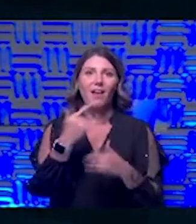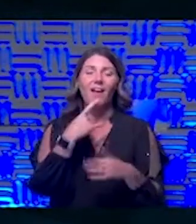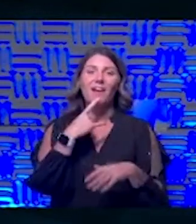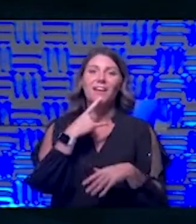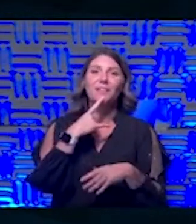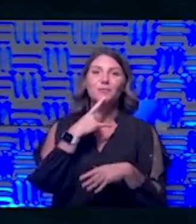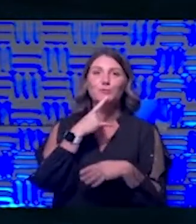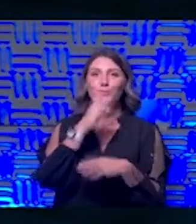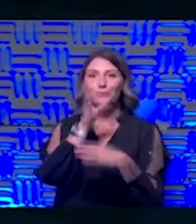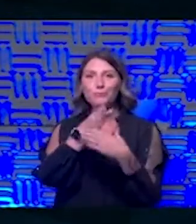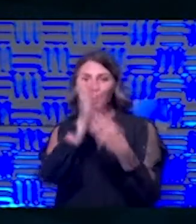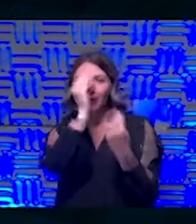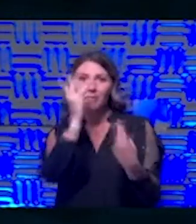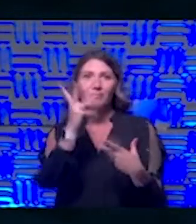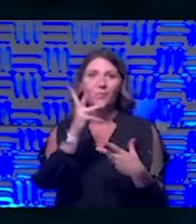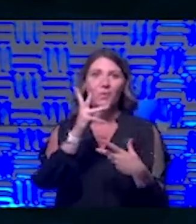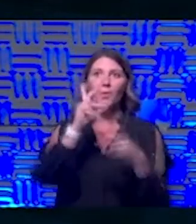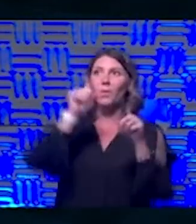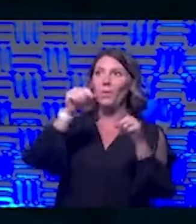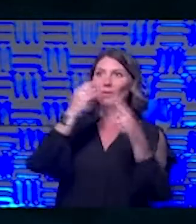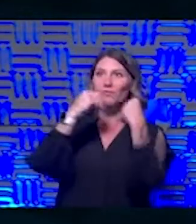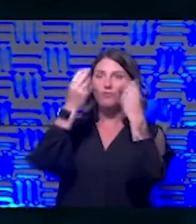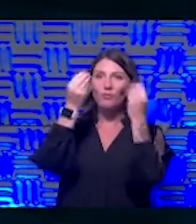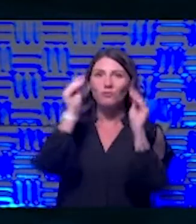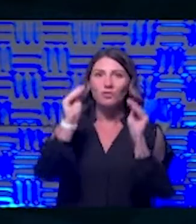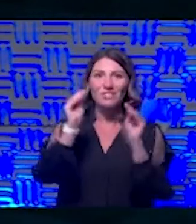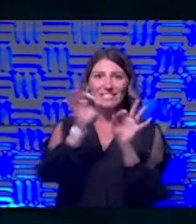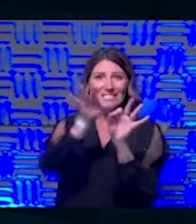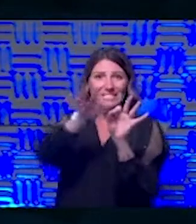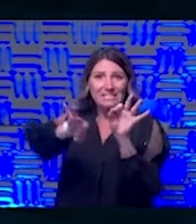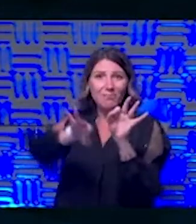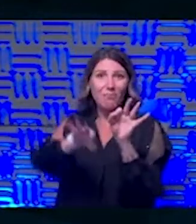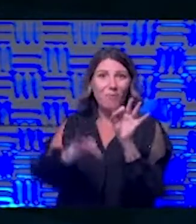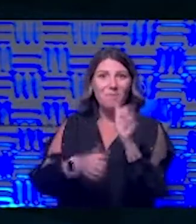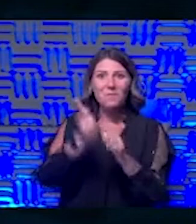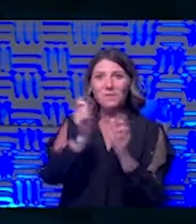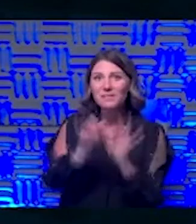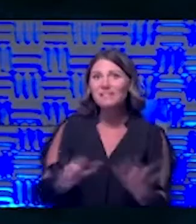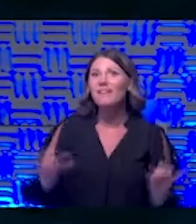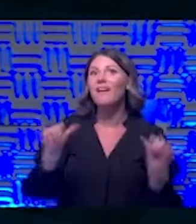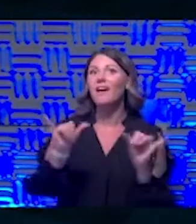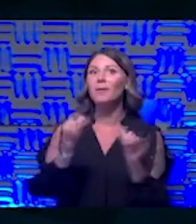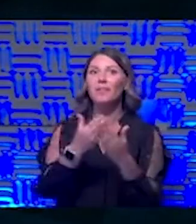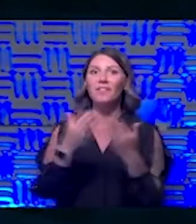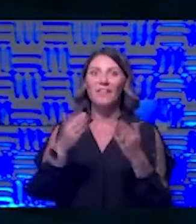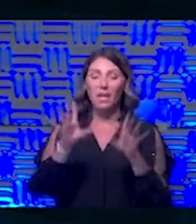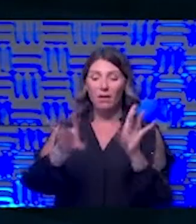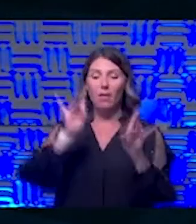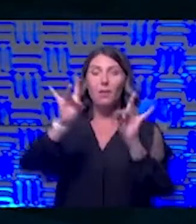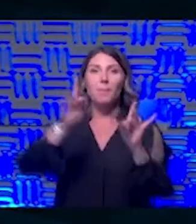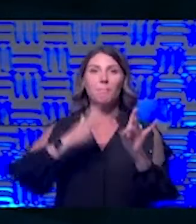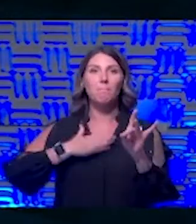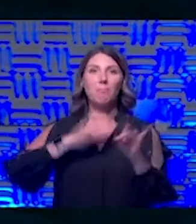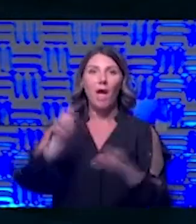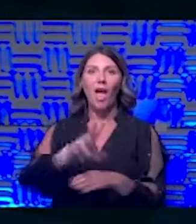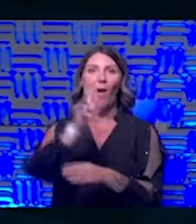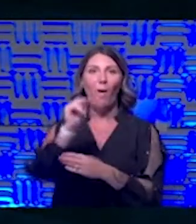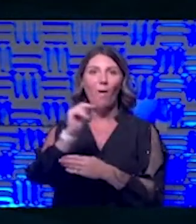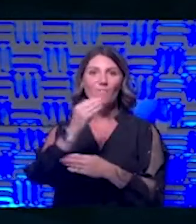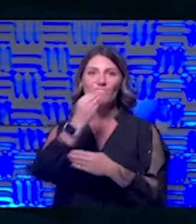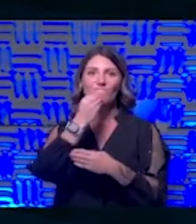store, and the simple, most common thing of just selecting my own produce